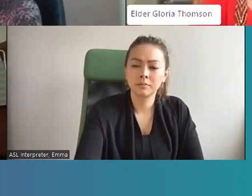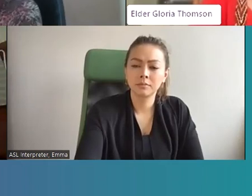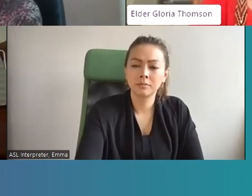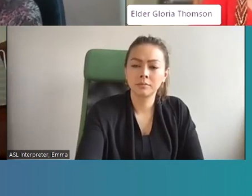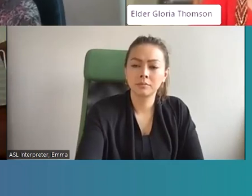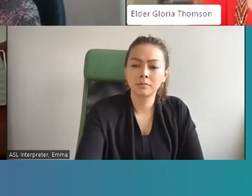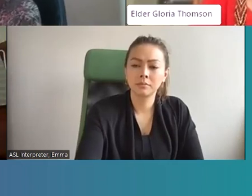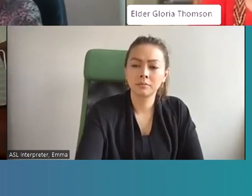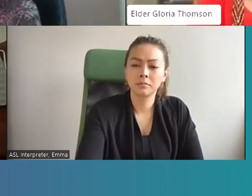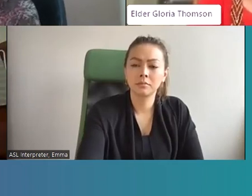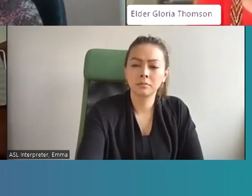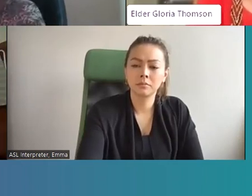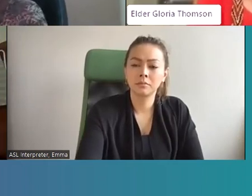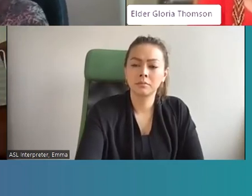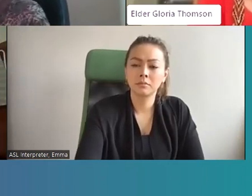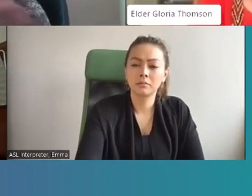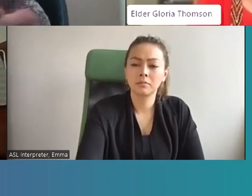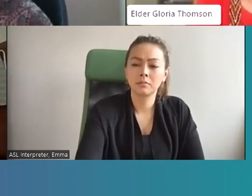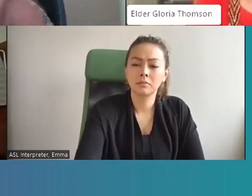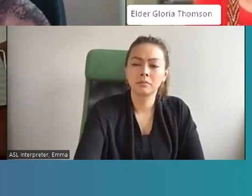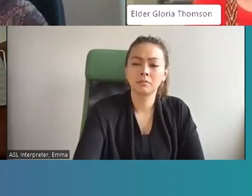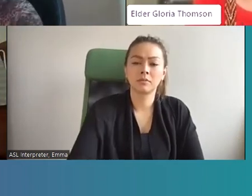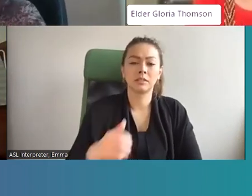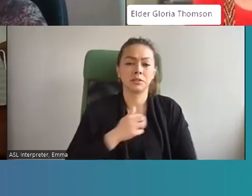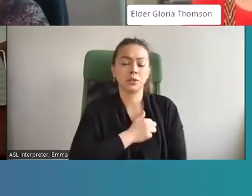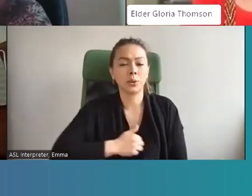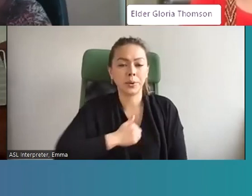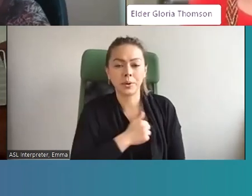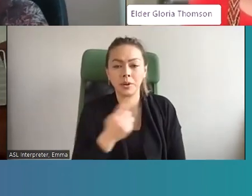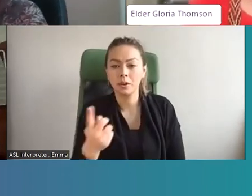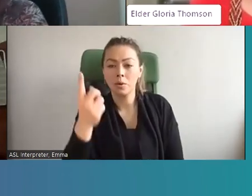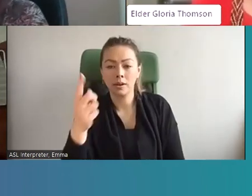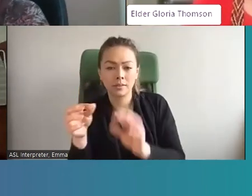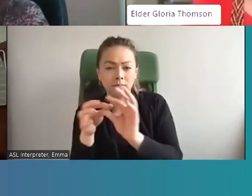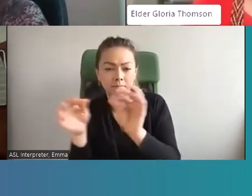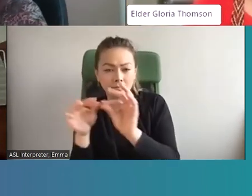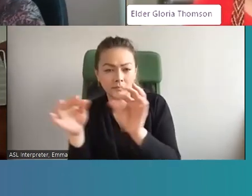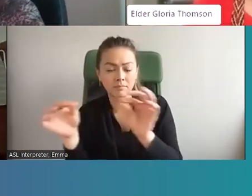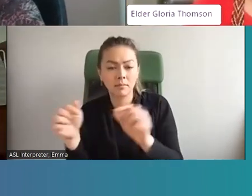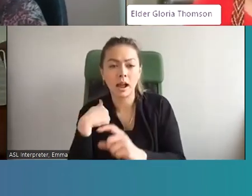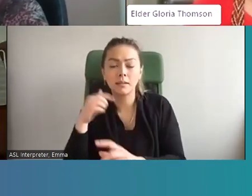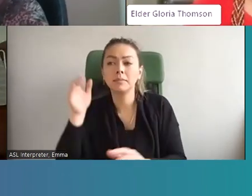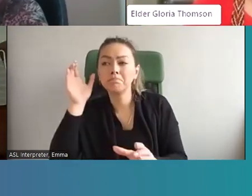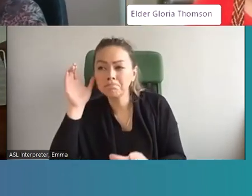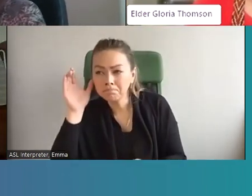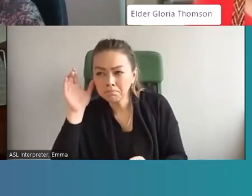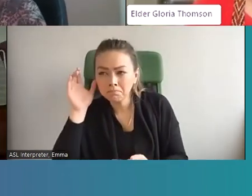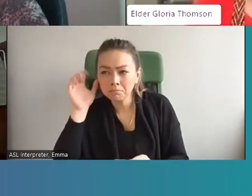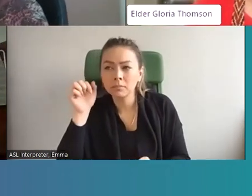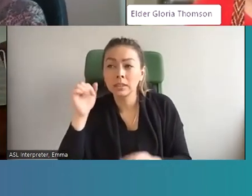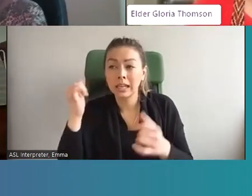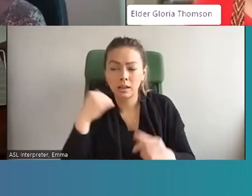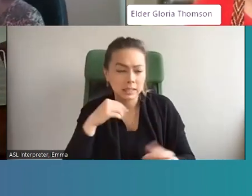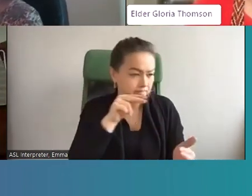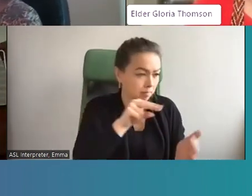When one of you're speaking, I like to really listen to, and so I just have to go through the just to read the question here. Okay, I have a